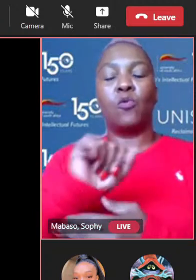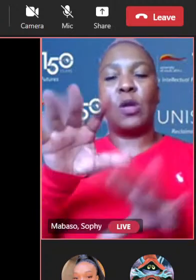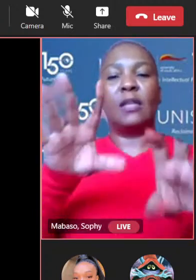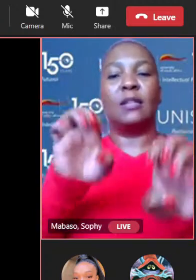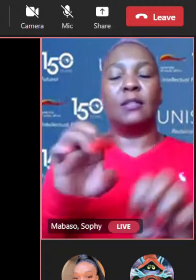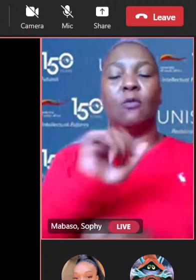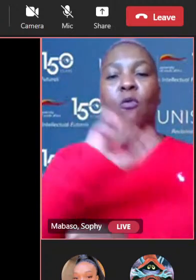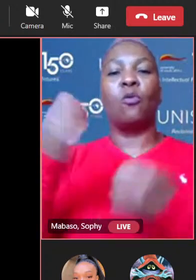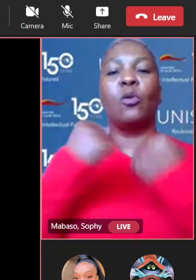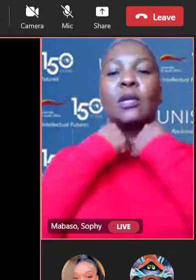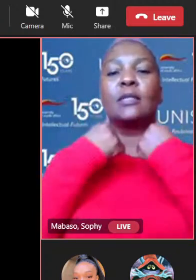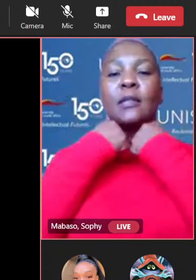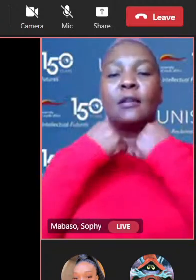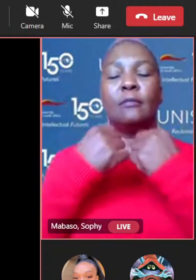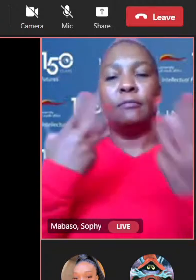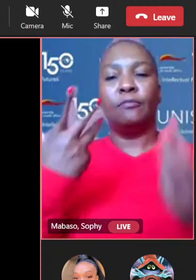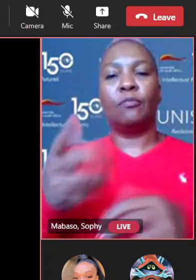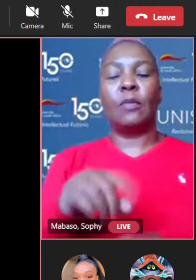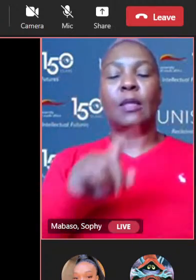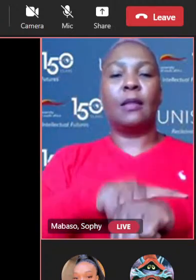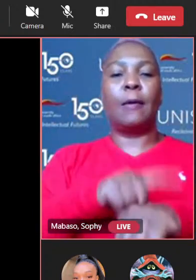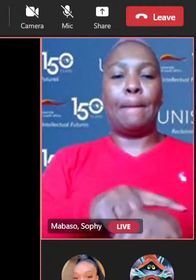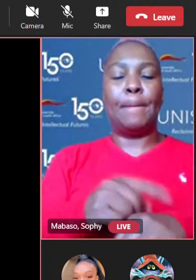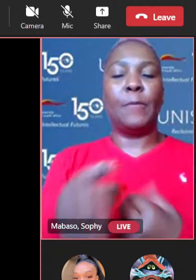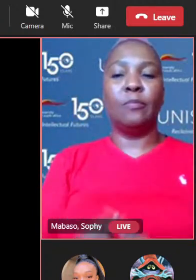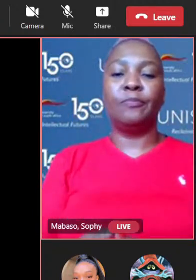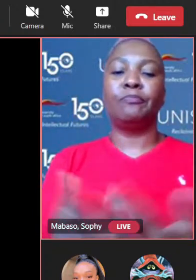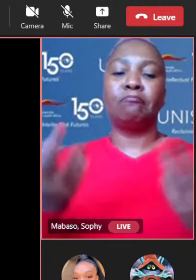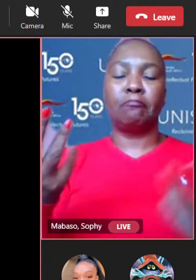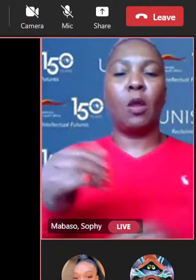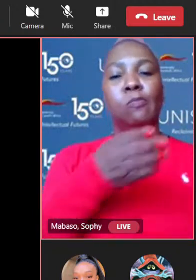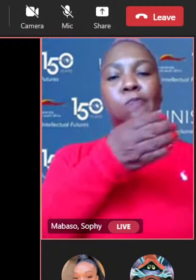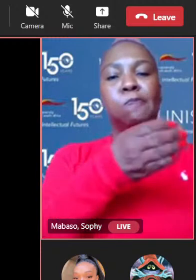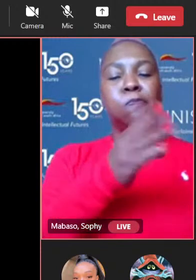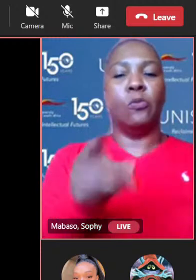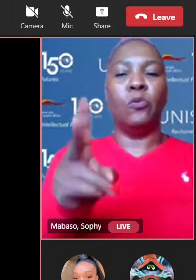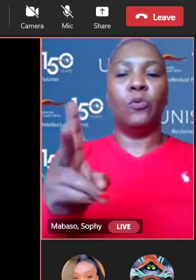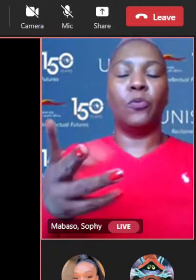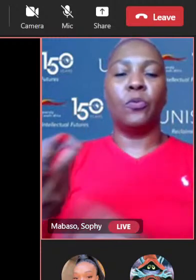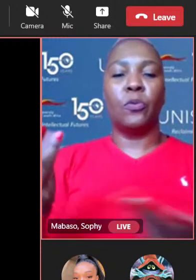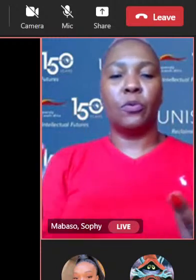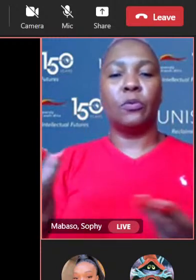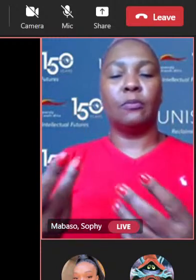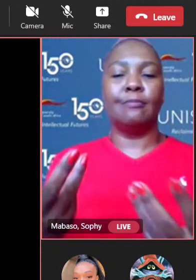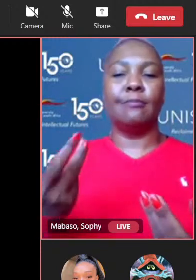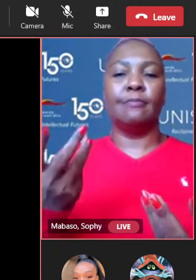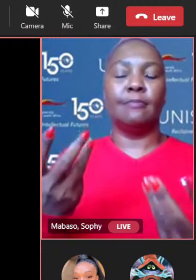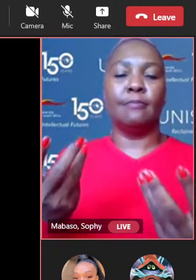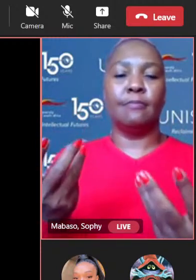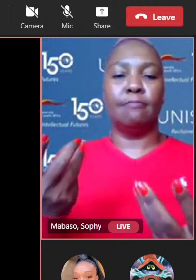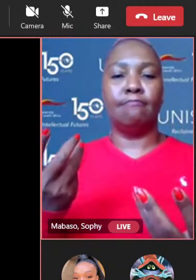your assignment periods. We're also available on the